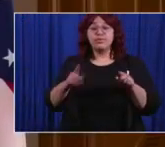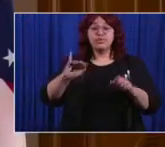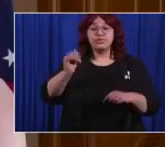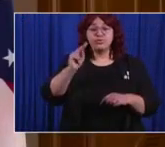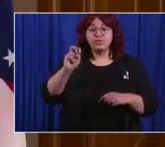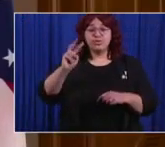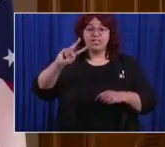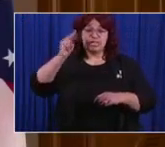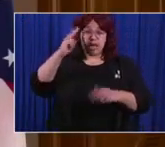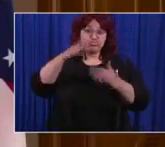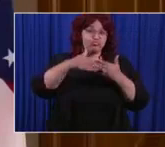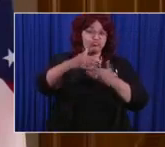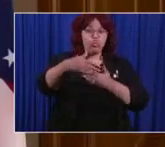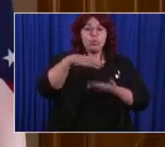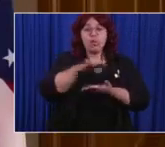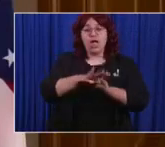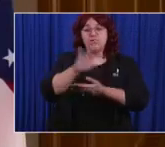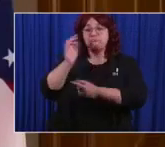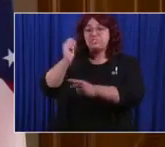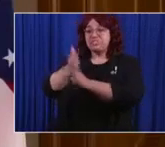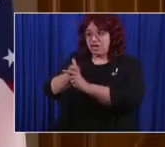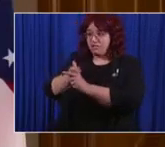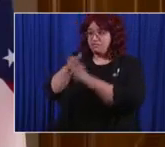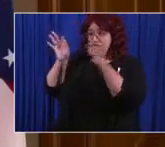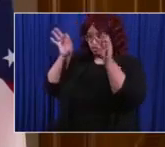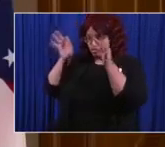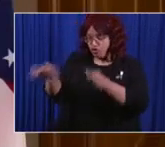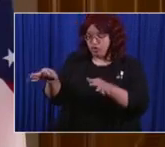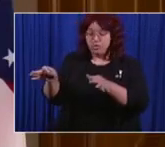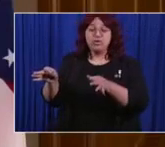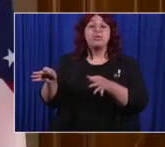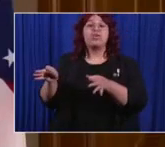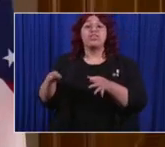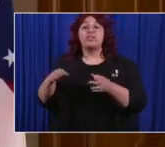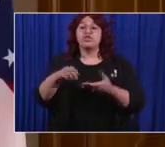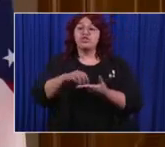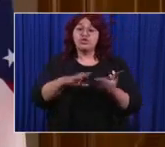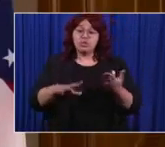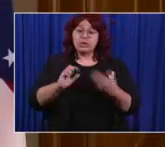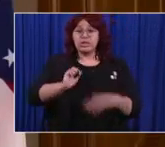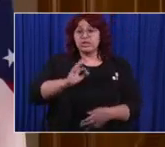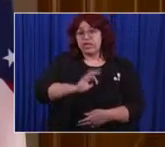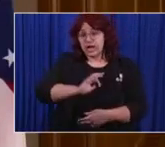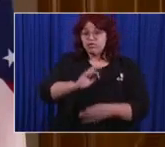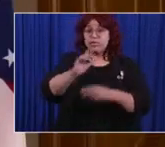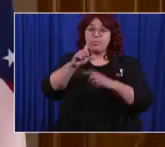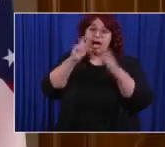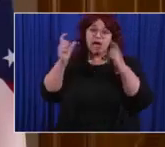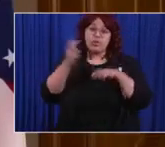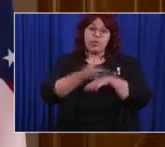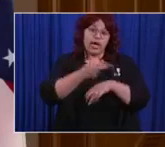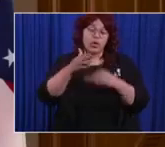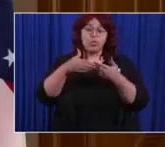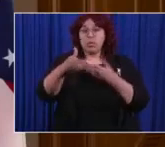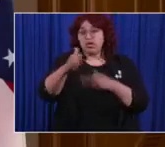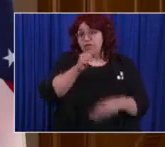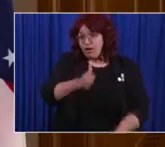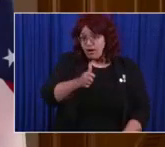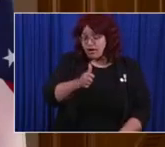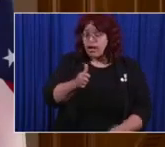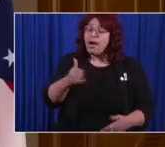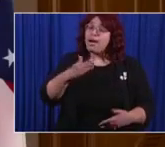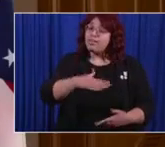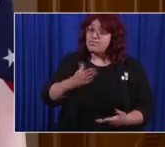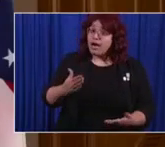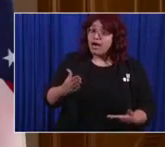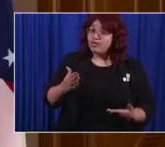masks. My recommendation would be that they continue that policy of masking until school is out. It has worked